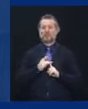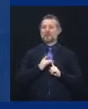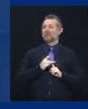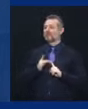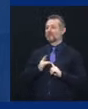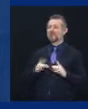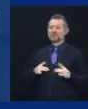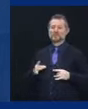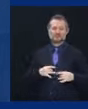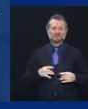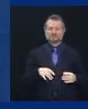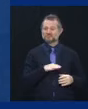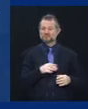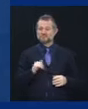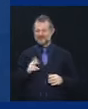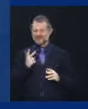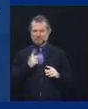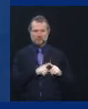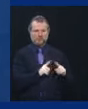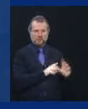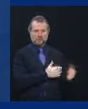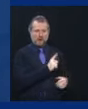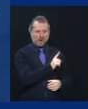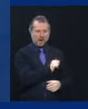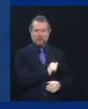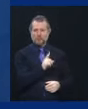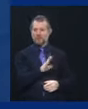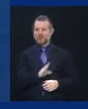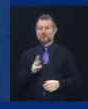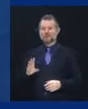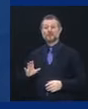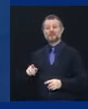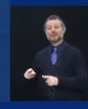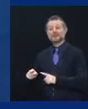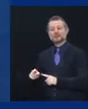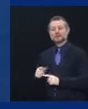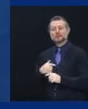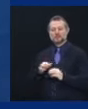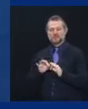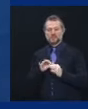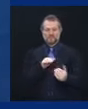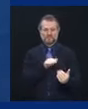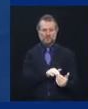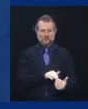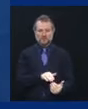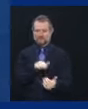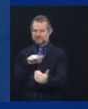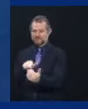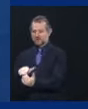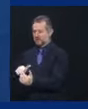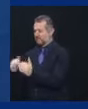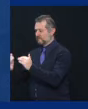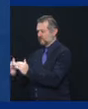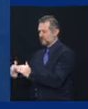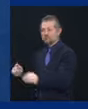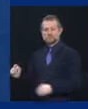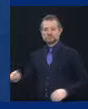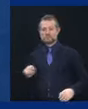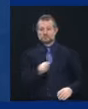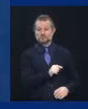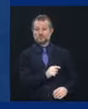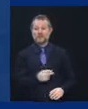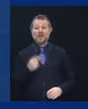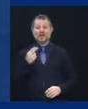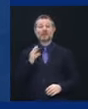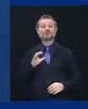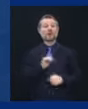open. I want to keep it fair among those three, right? So healthcare workers,